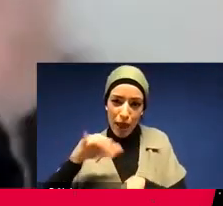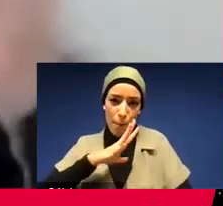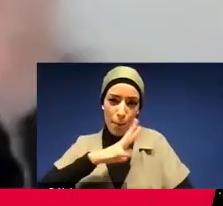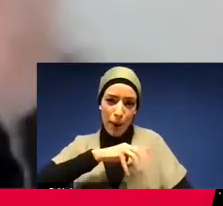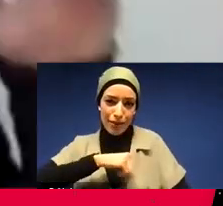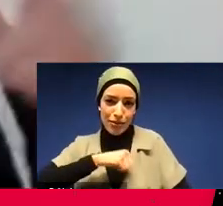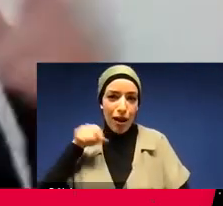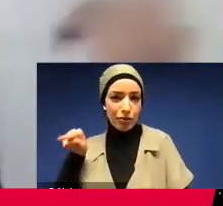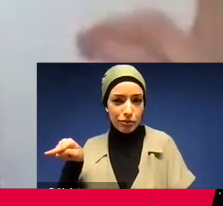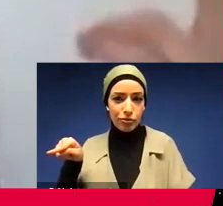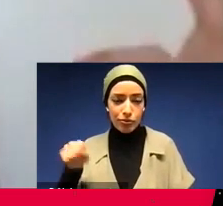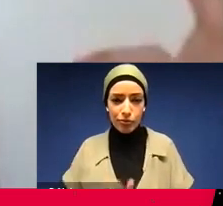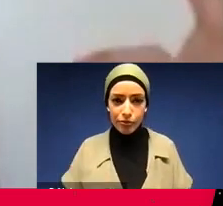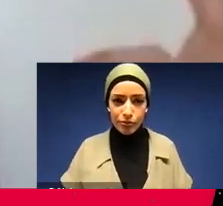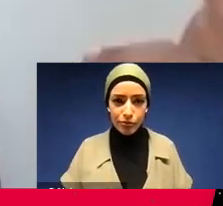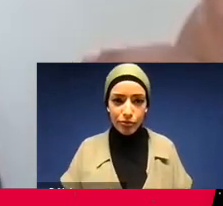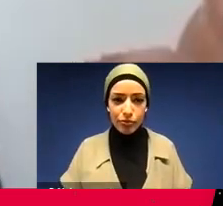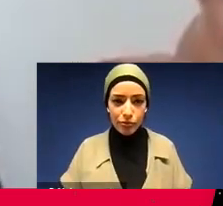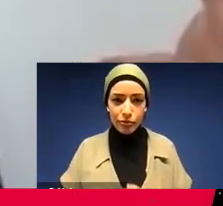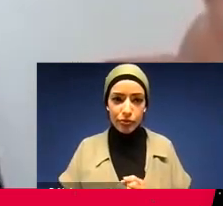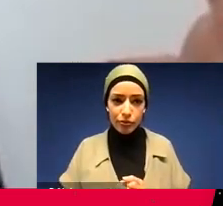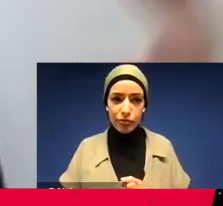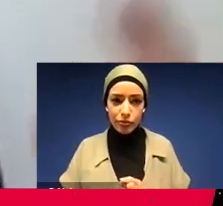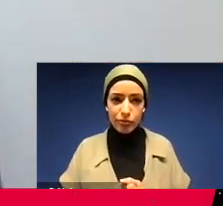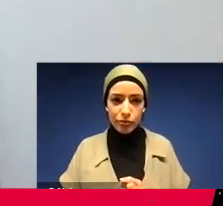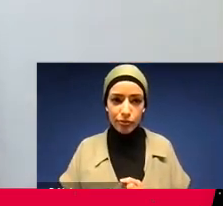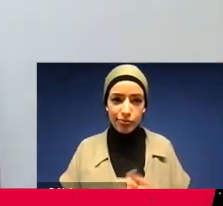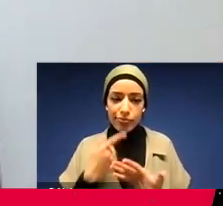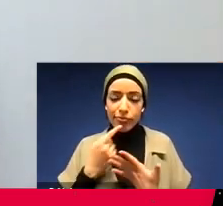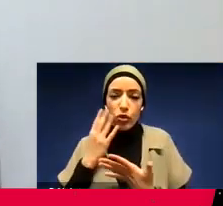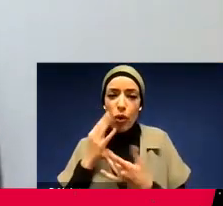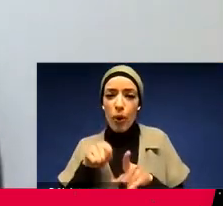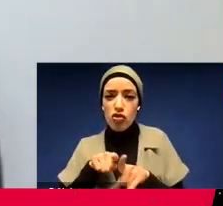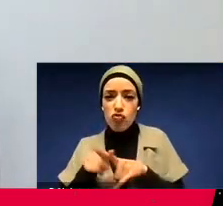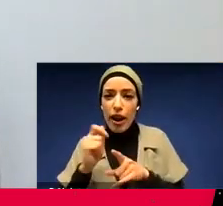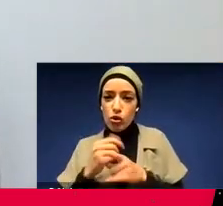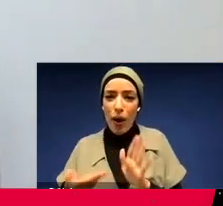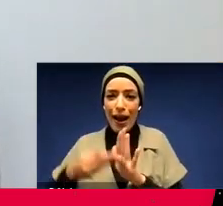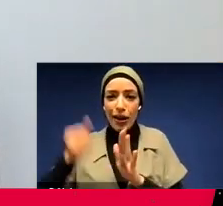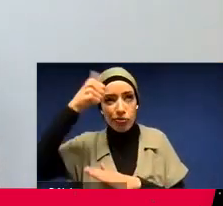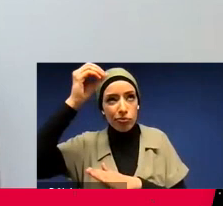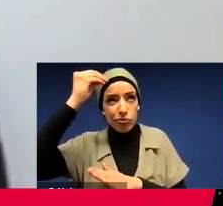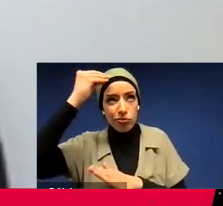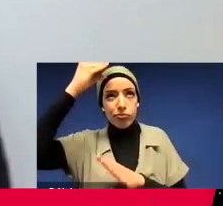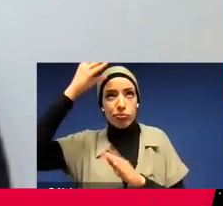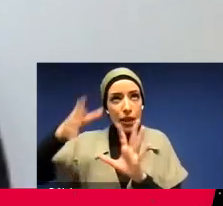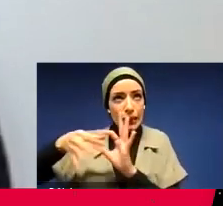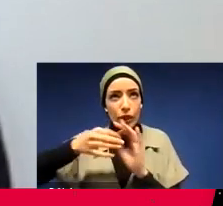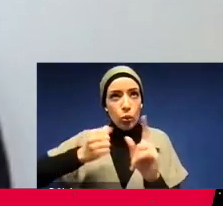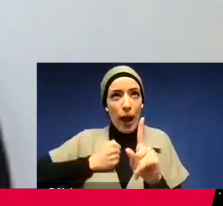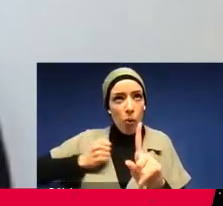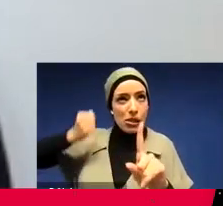when we're quote unquote intellectualizing our activism, is I always thought